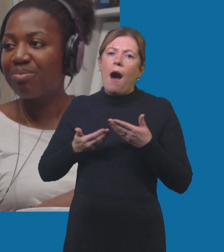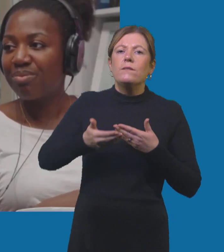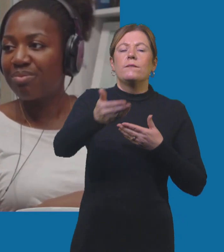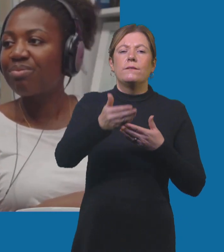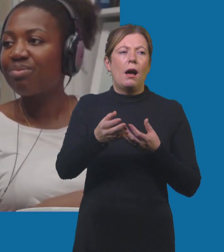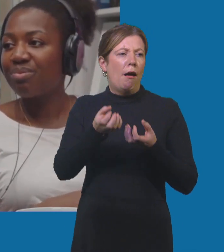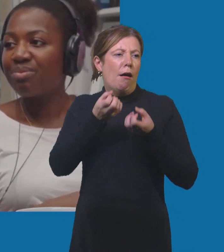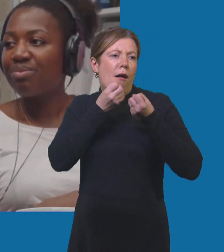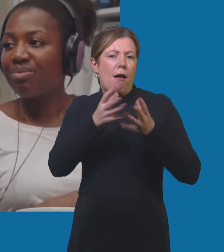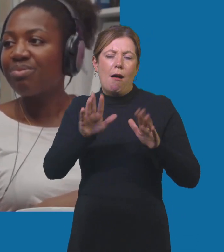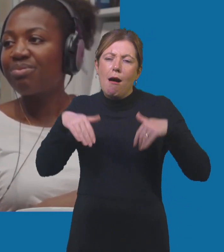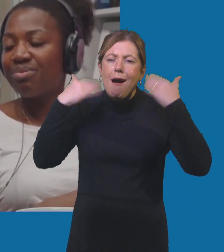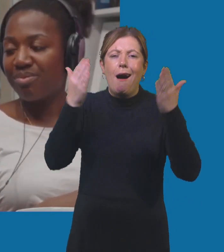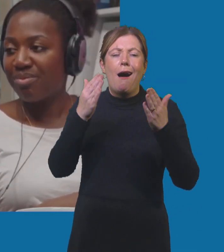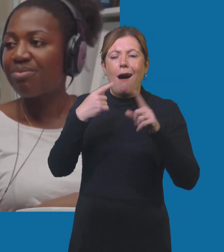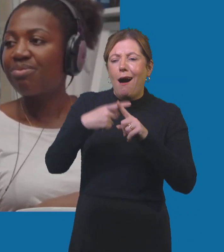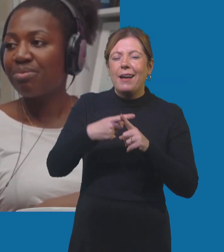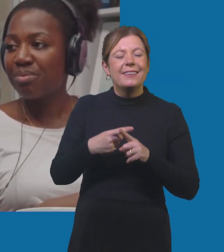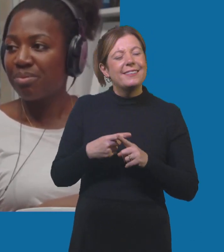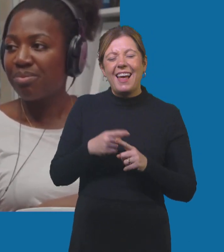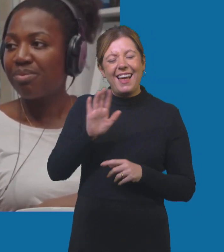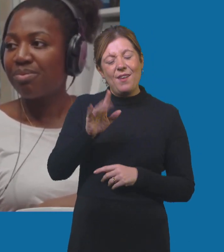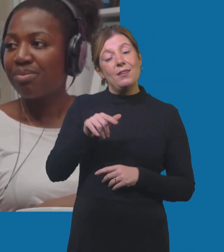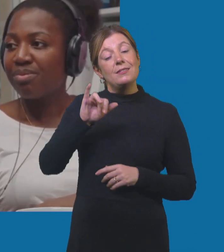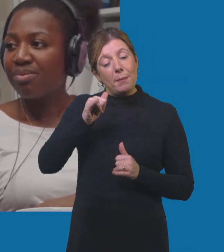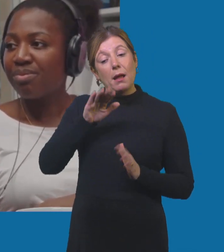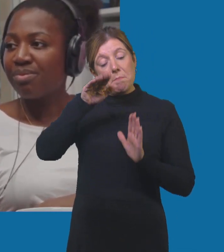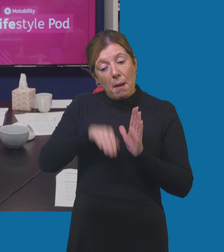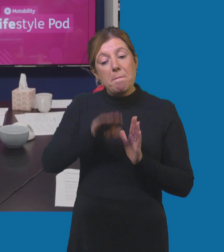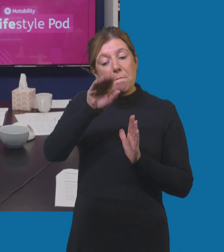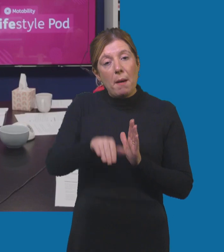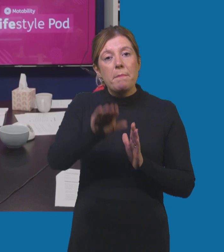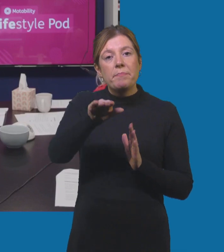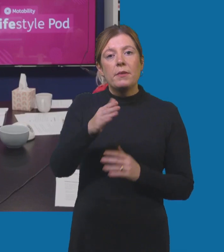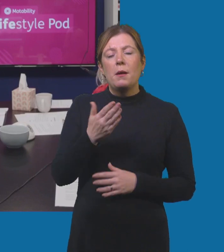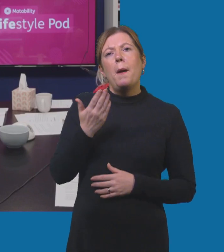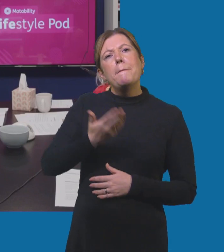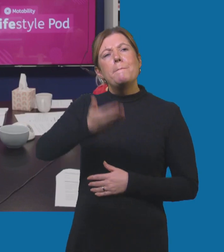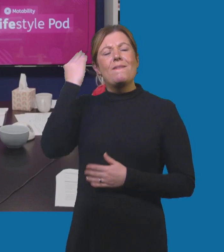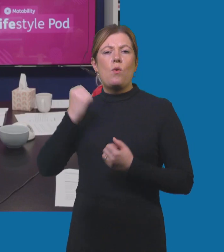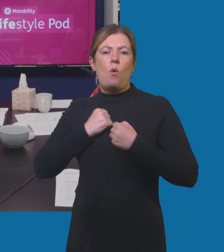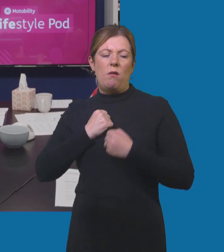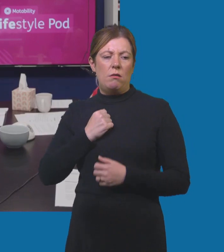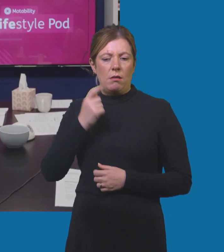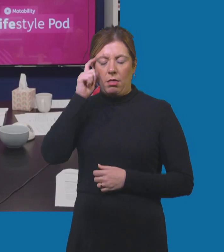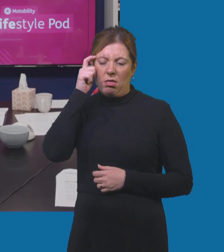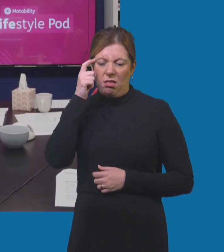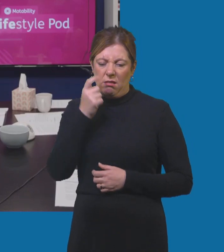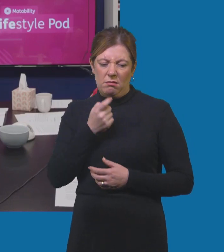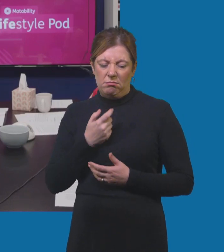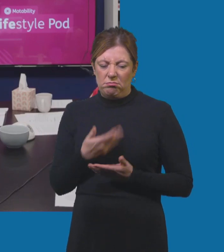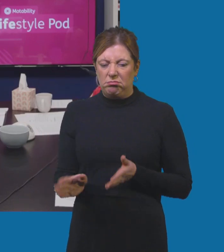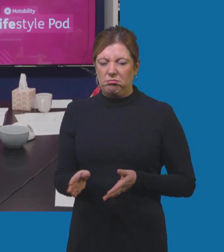time. You have to come down. And it's taken me a while to get here, because I would used to in the past get wrapped up in I feel rubbish, this isn't